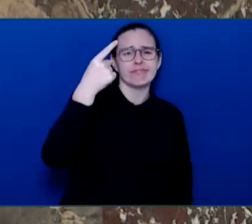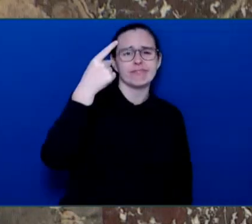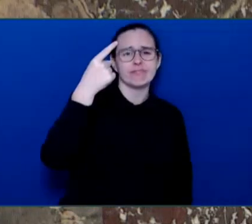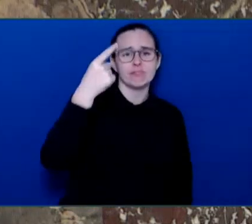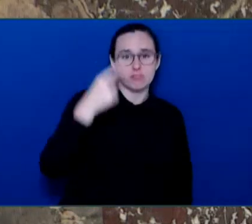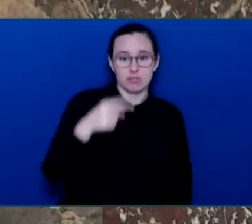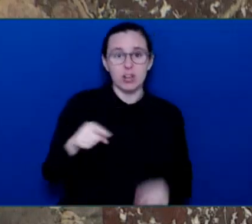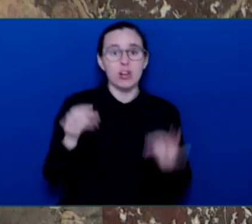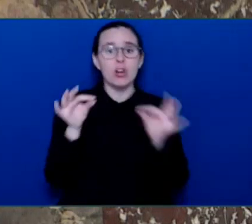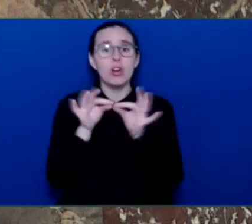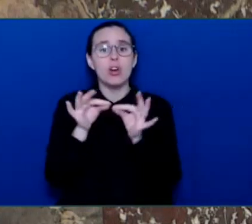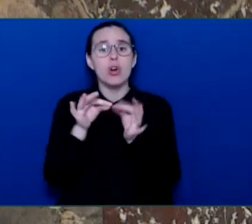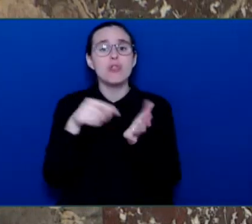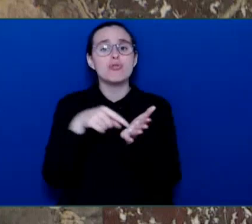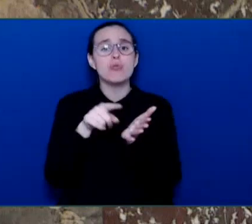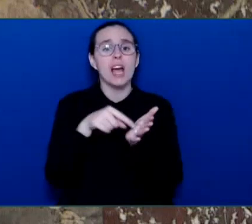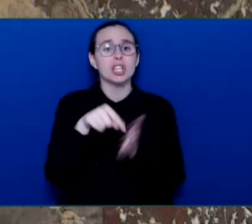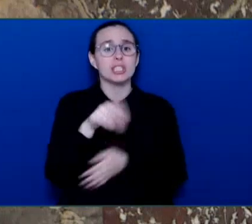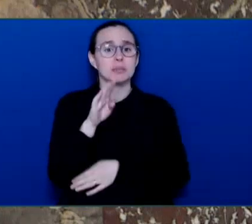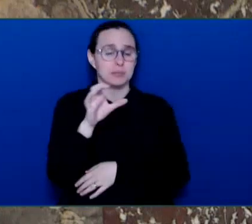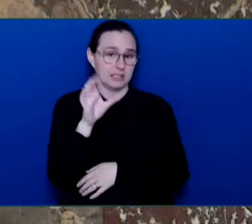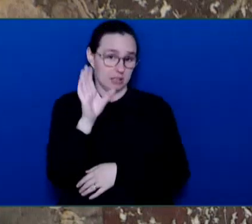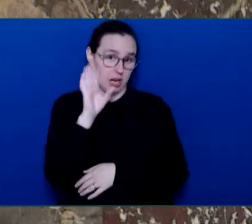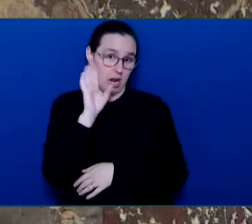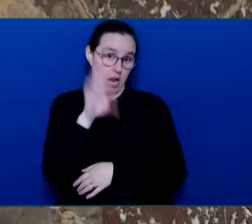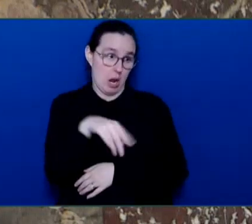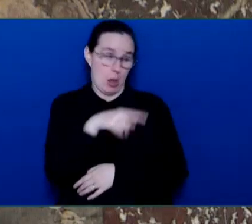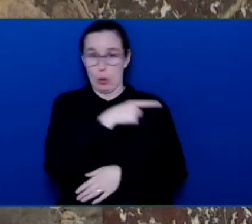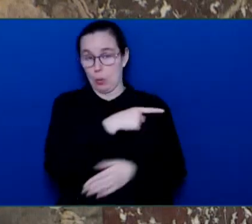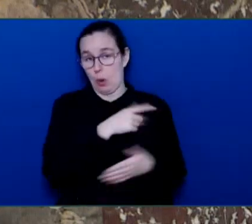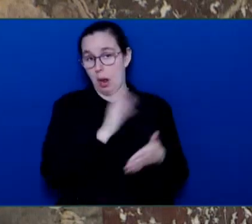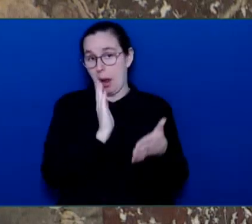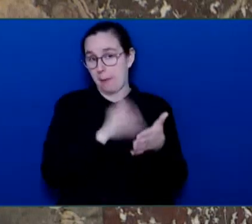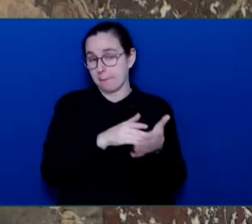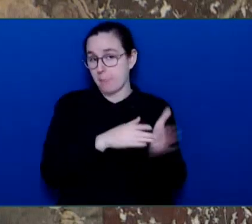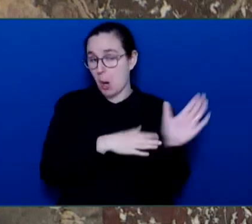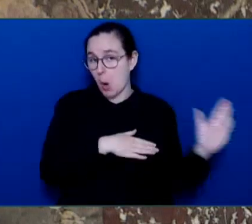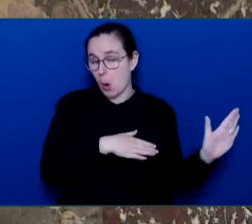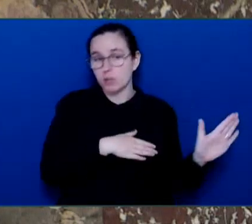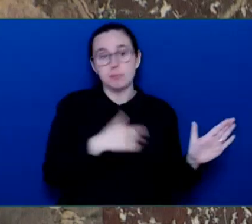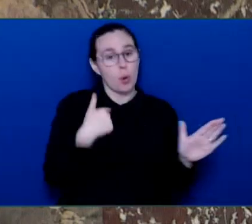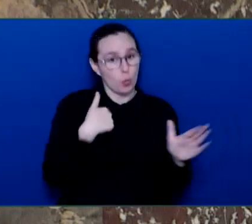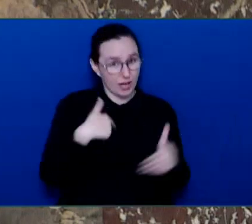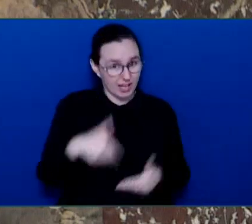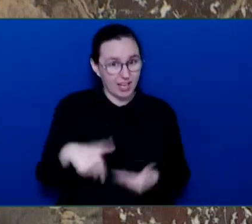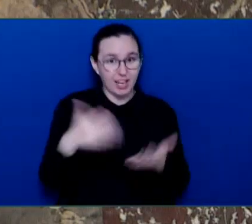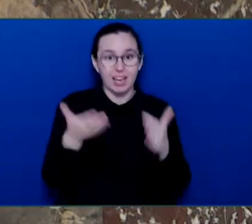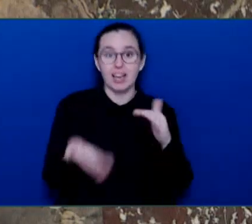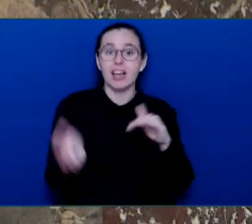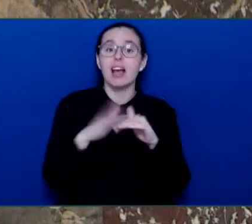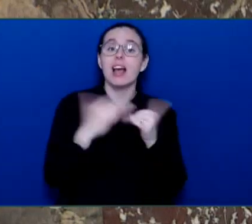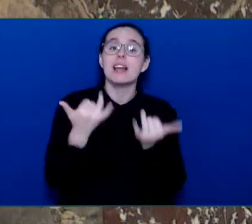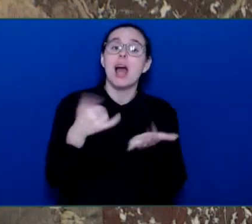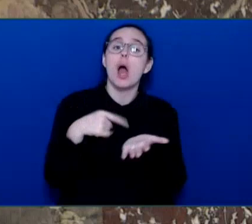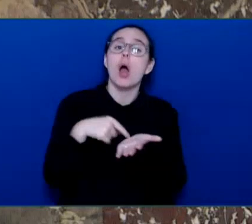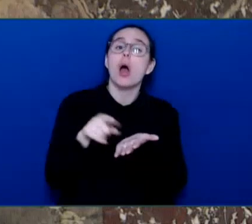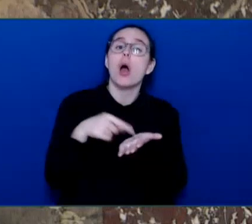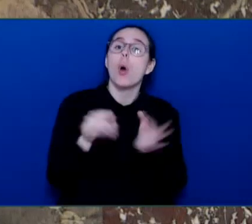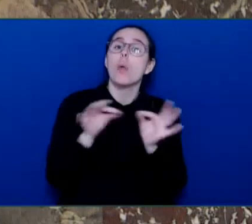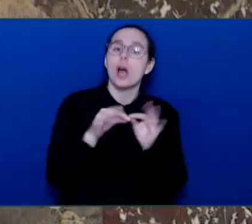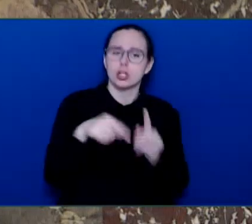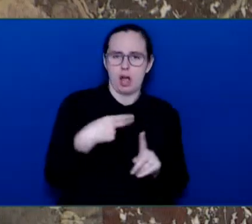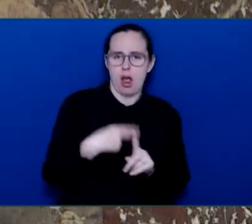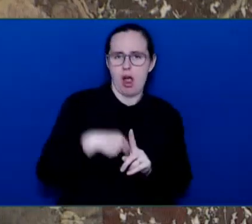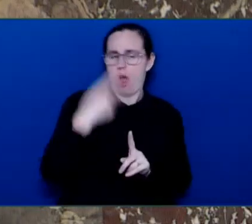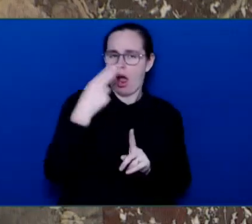heard him in the media, are now the highest in Canada, Honourable Speaker. The last time BC was #1 in wages was 19 years